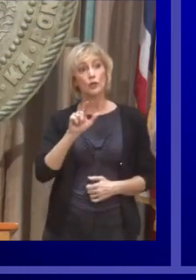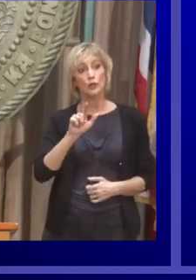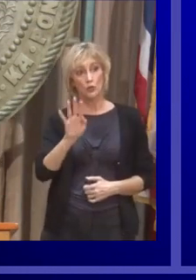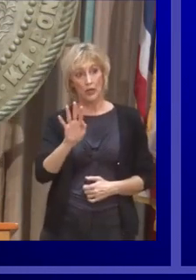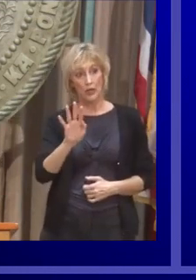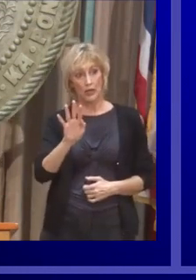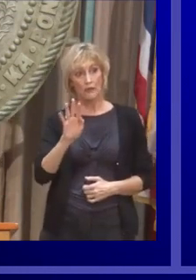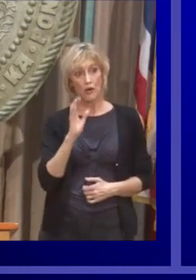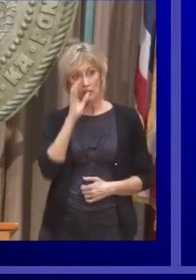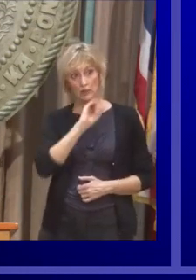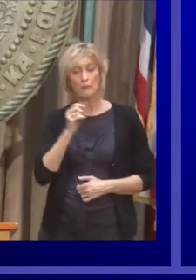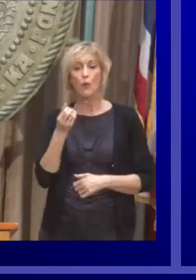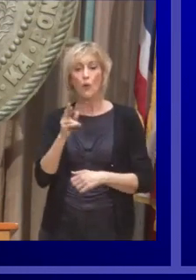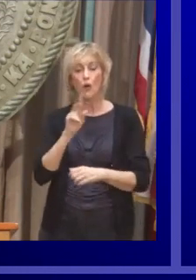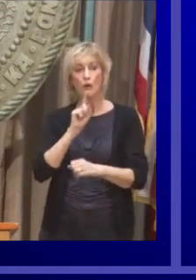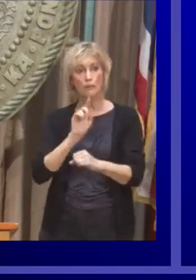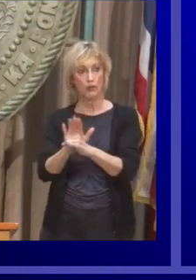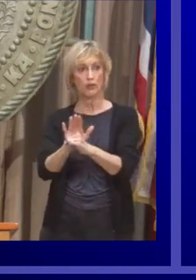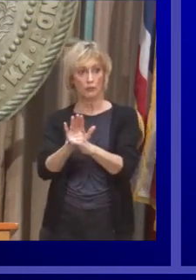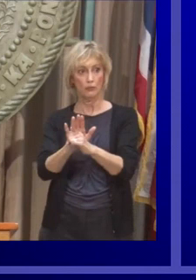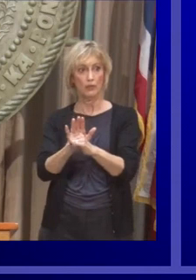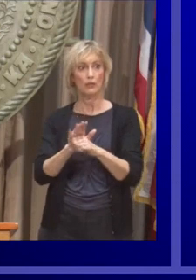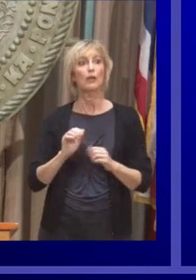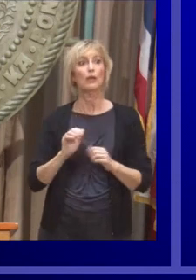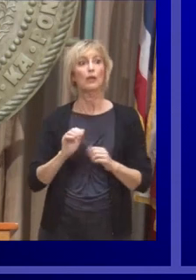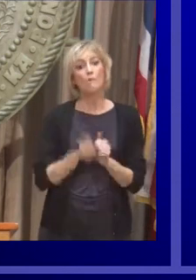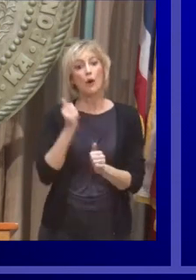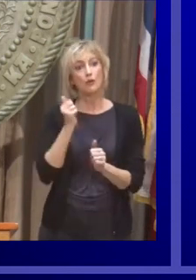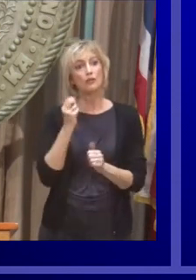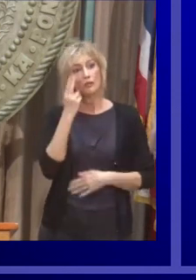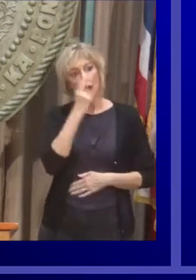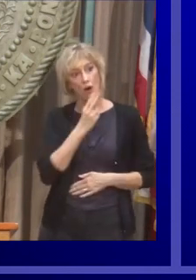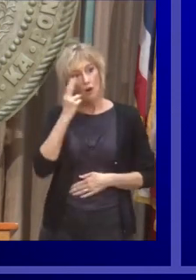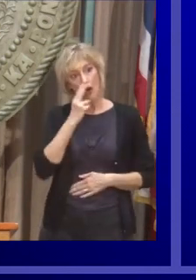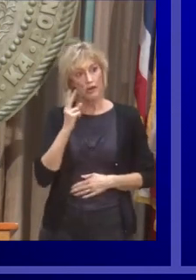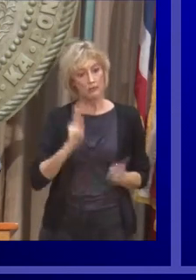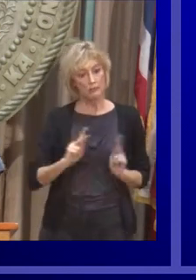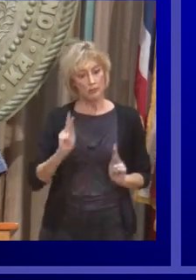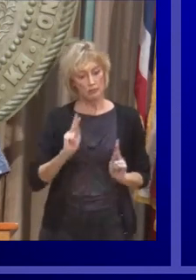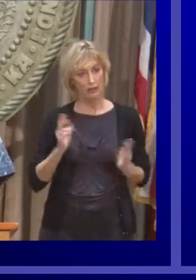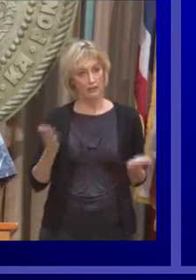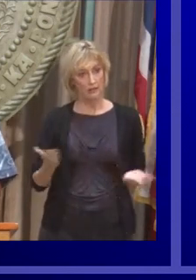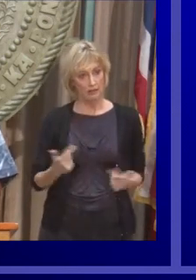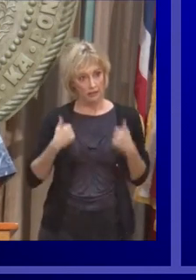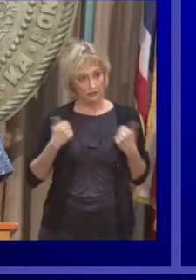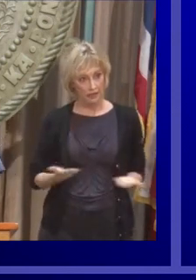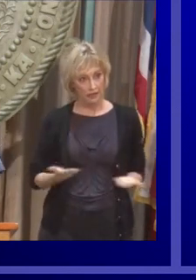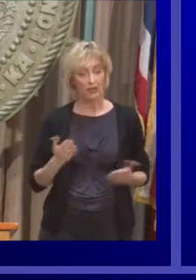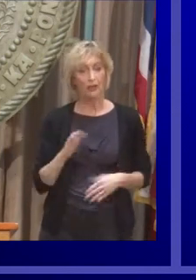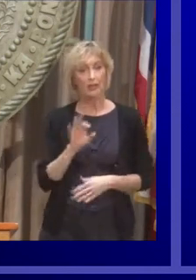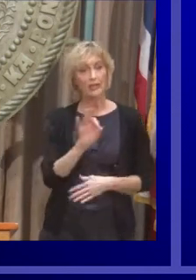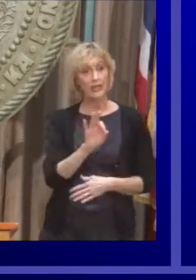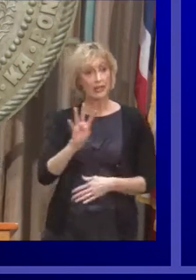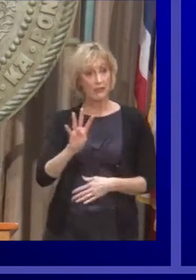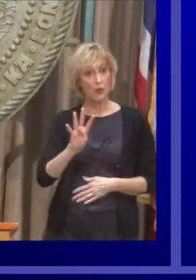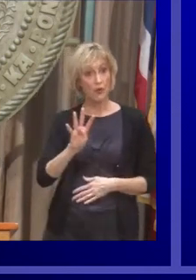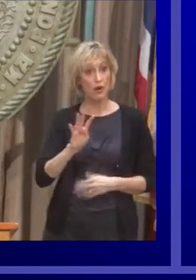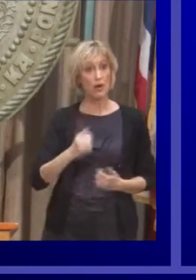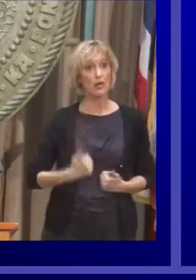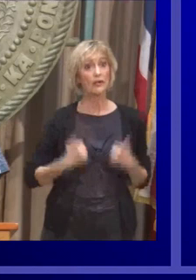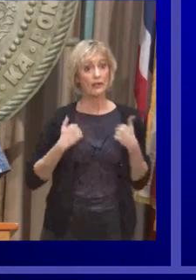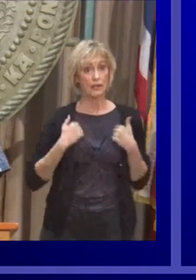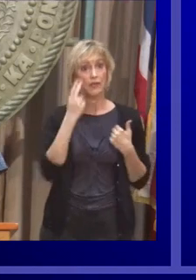presumptive or confirmed cases, with the vast majority being Hawaii residents. 194 of those individuals live in